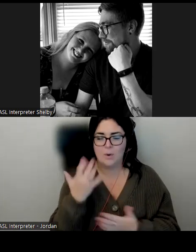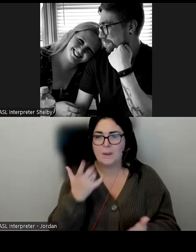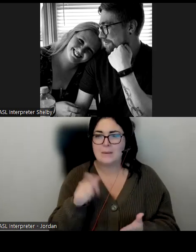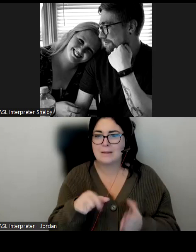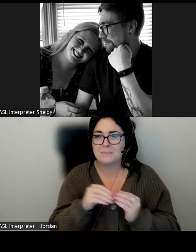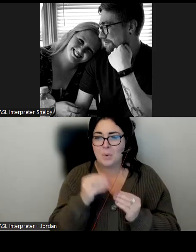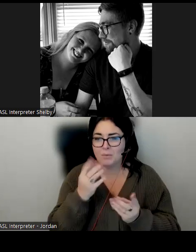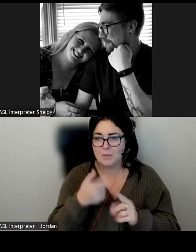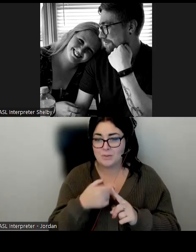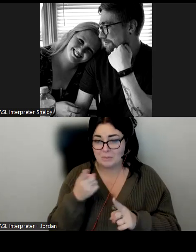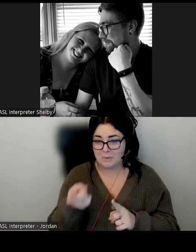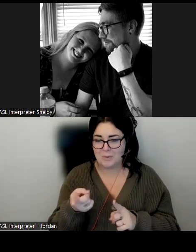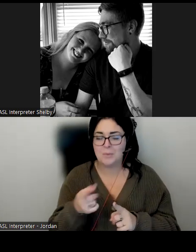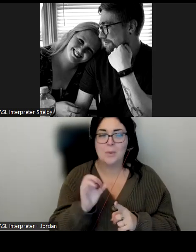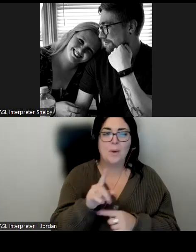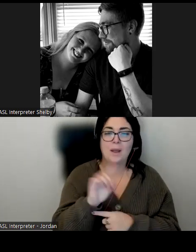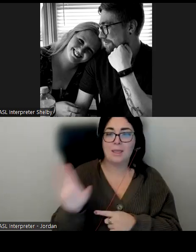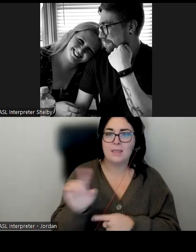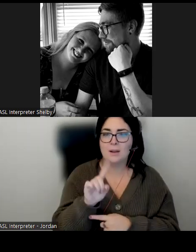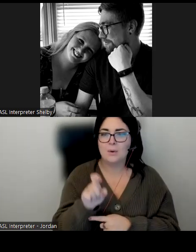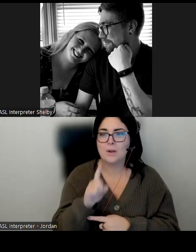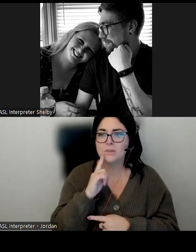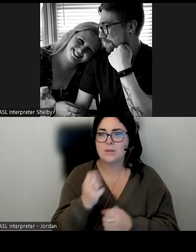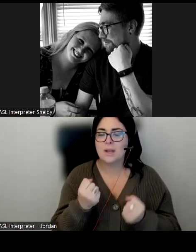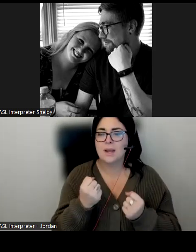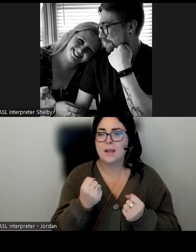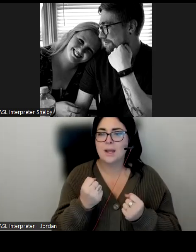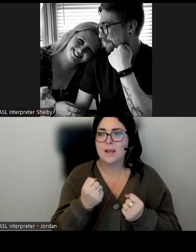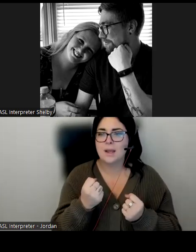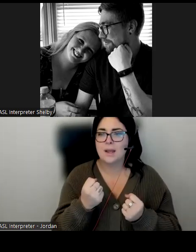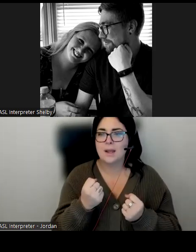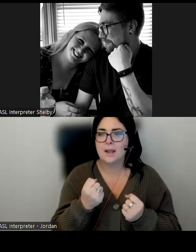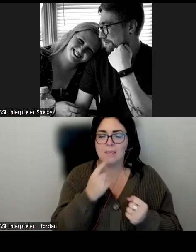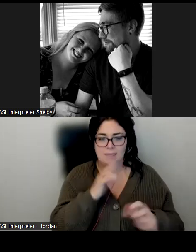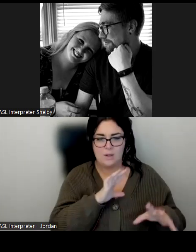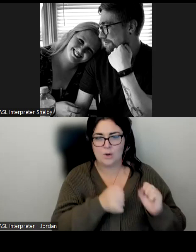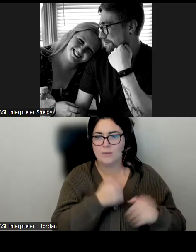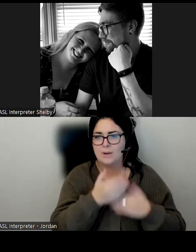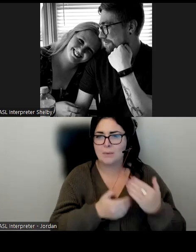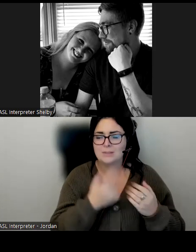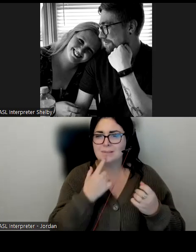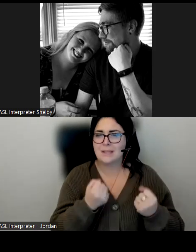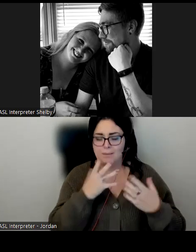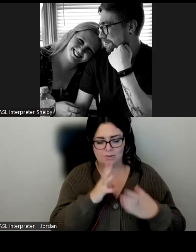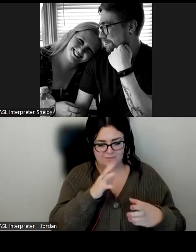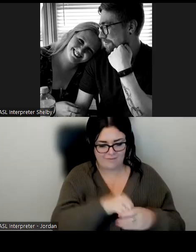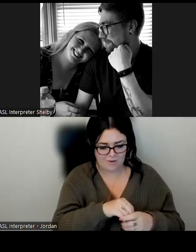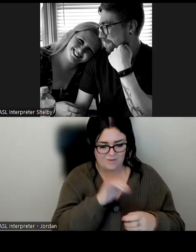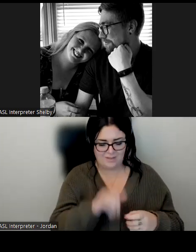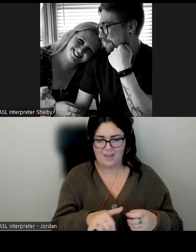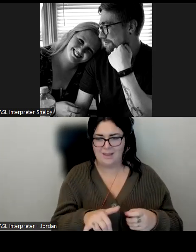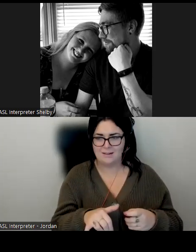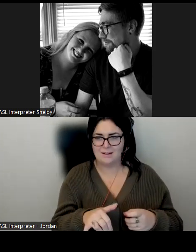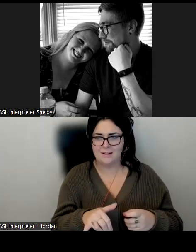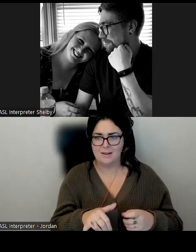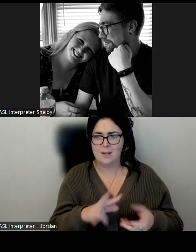it. The question is, how much should a person become involved in the grieving process? So by me reading that, it would be